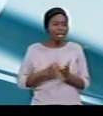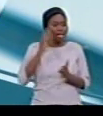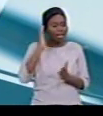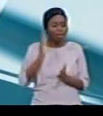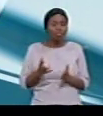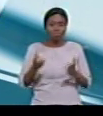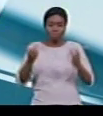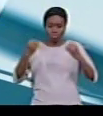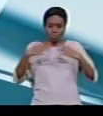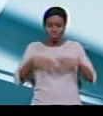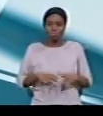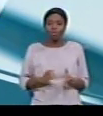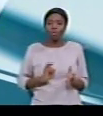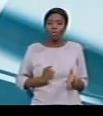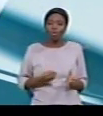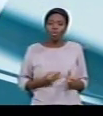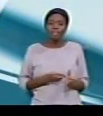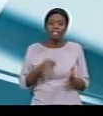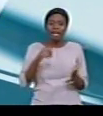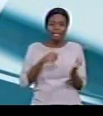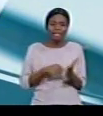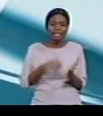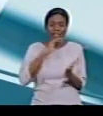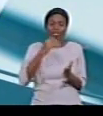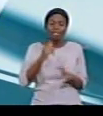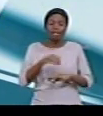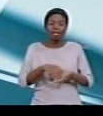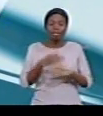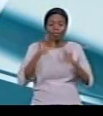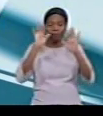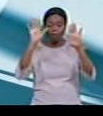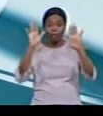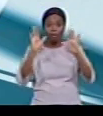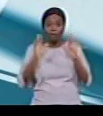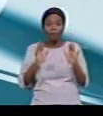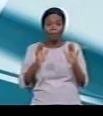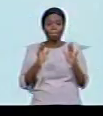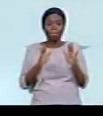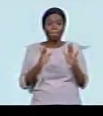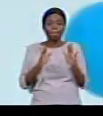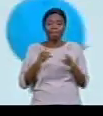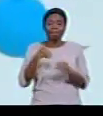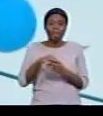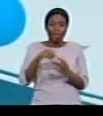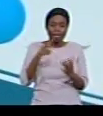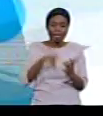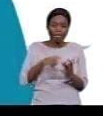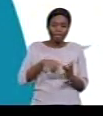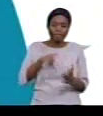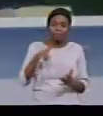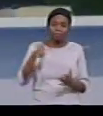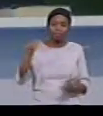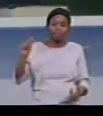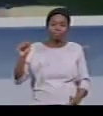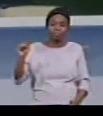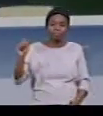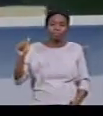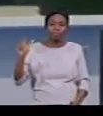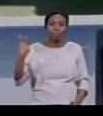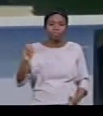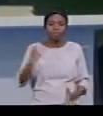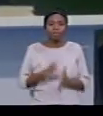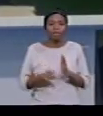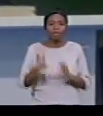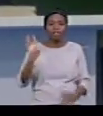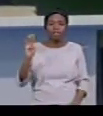us. This is night of miracle. In Psalm 50, verse 14,